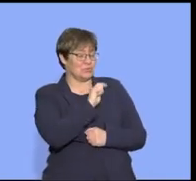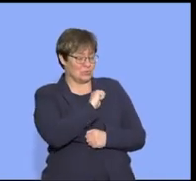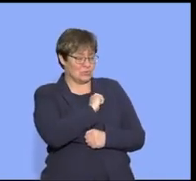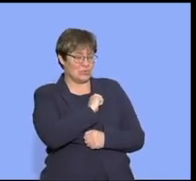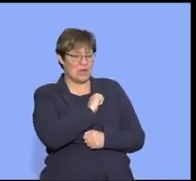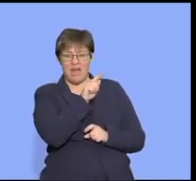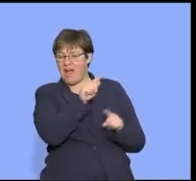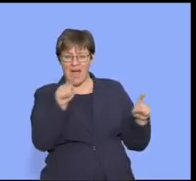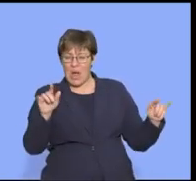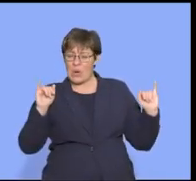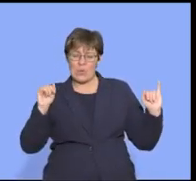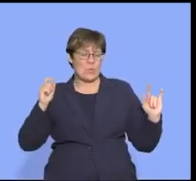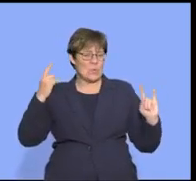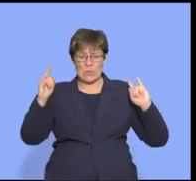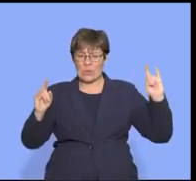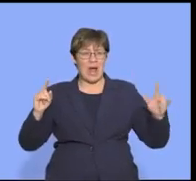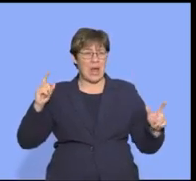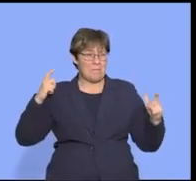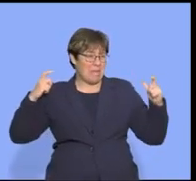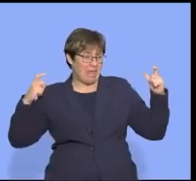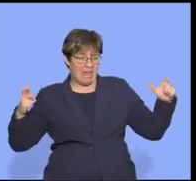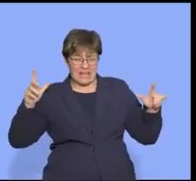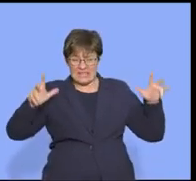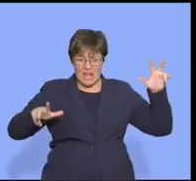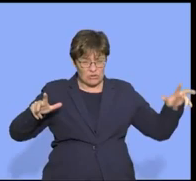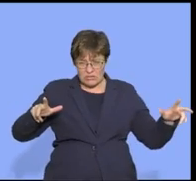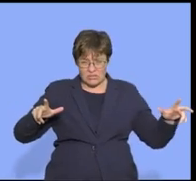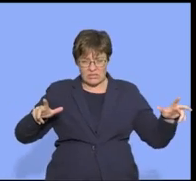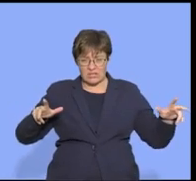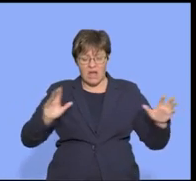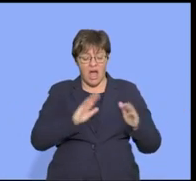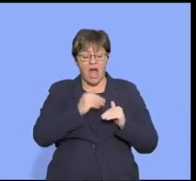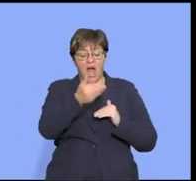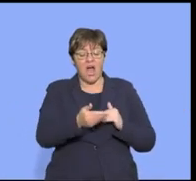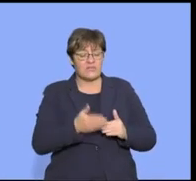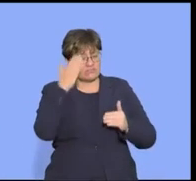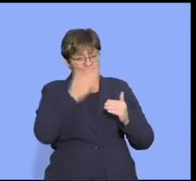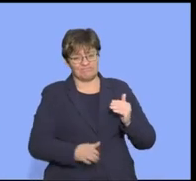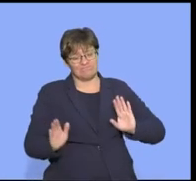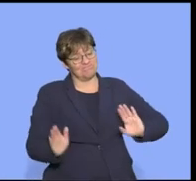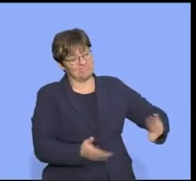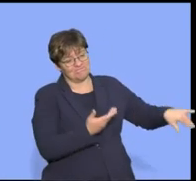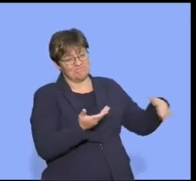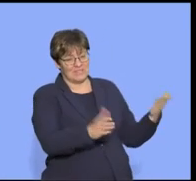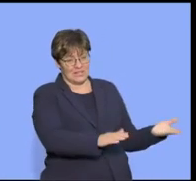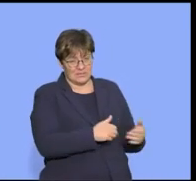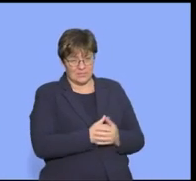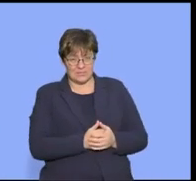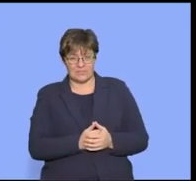and all those extremely large dinosaurs did not exist after that extinction event.